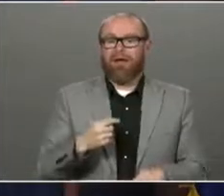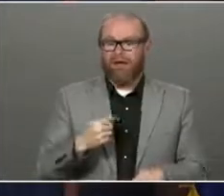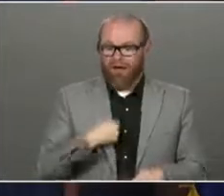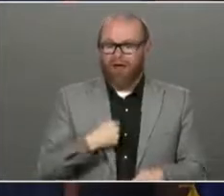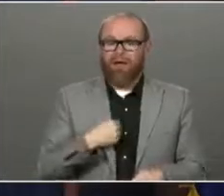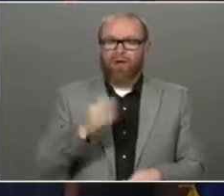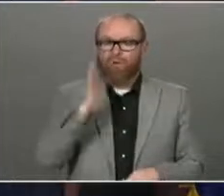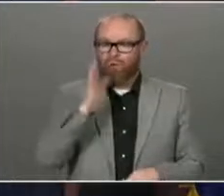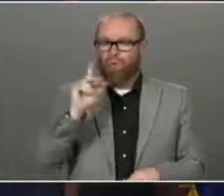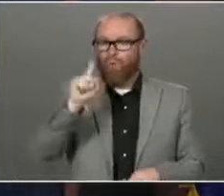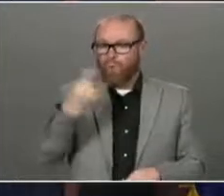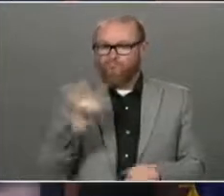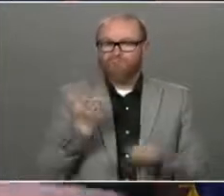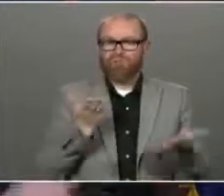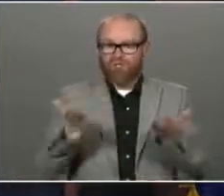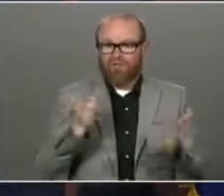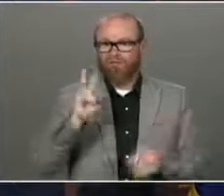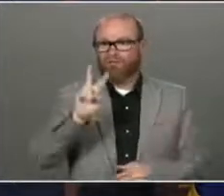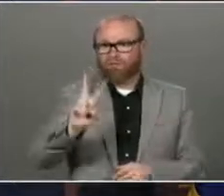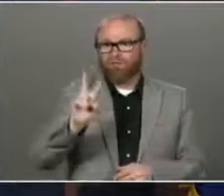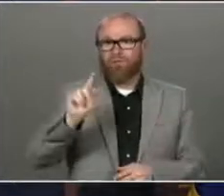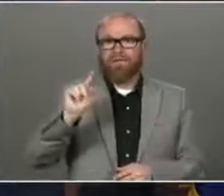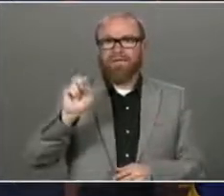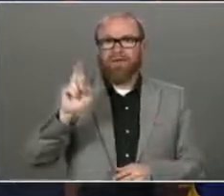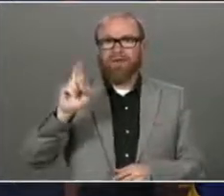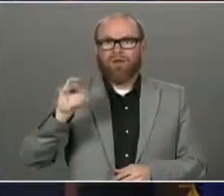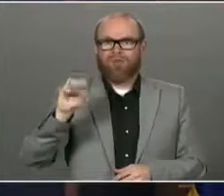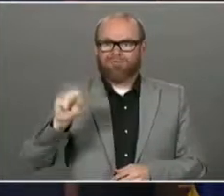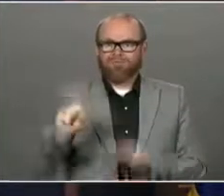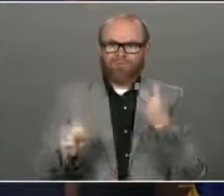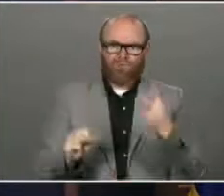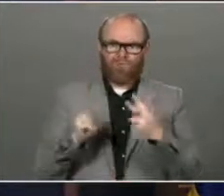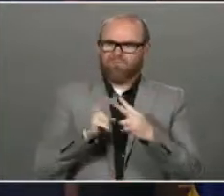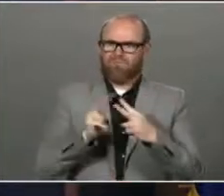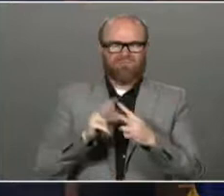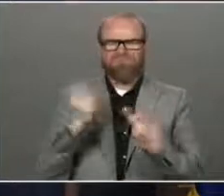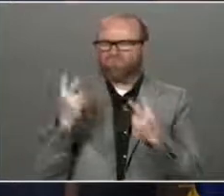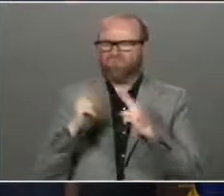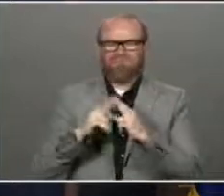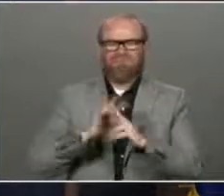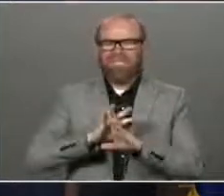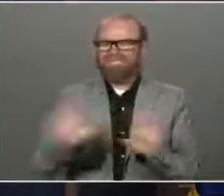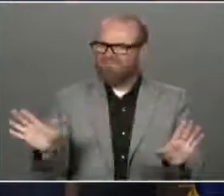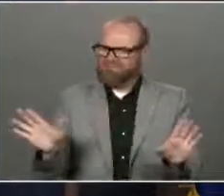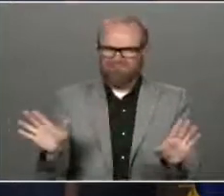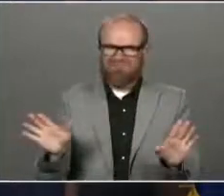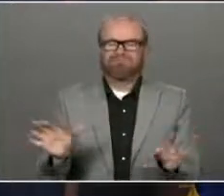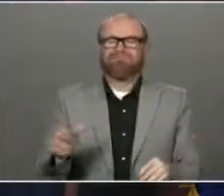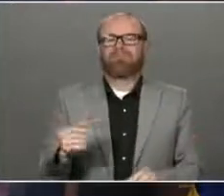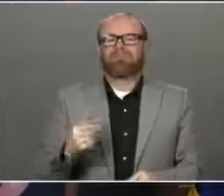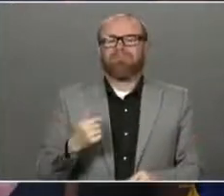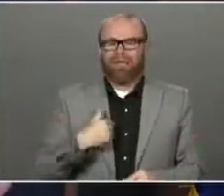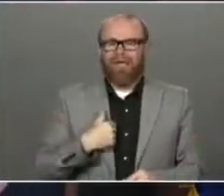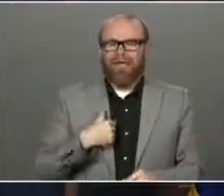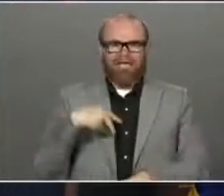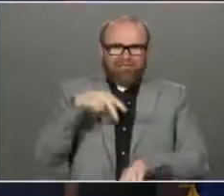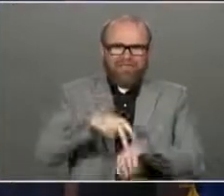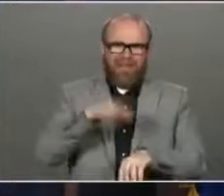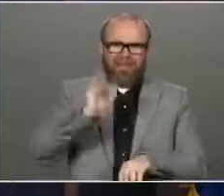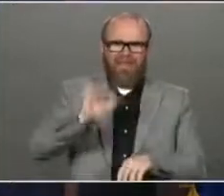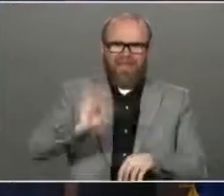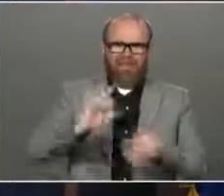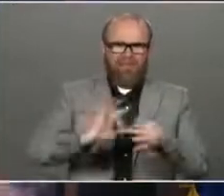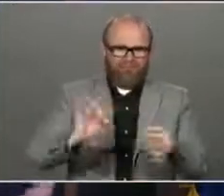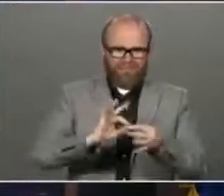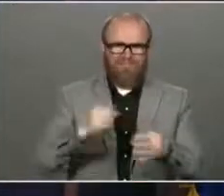I would only serve 2 terms if the people will have me. That I would not serve more than 2 terms. I stand by that. I've